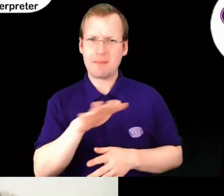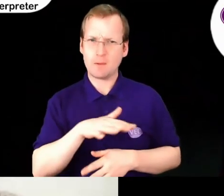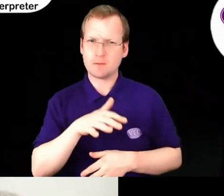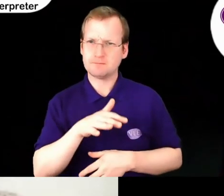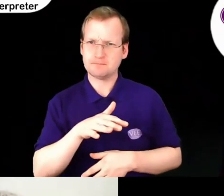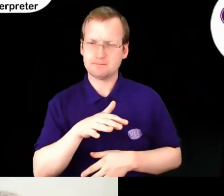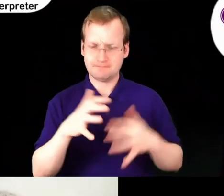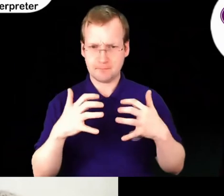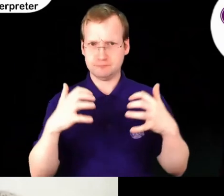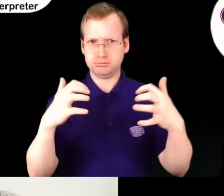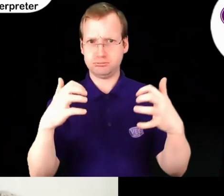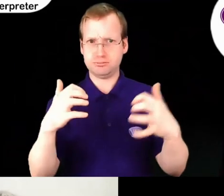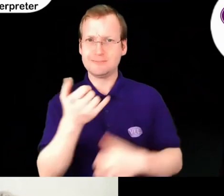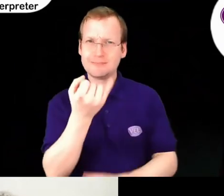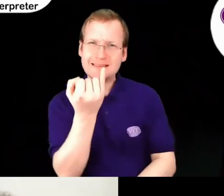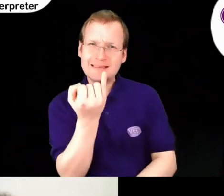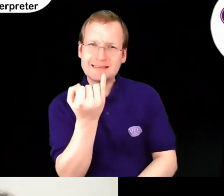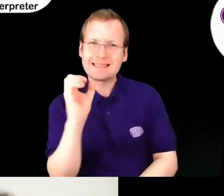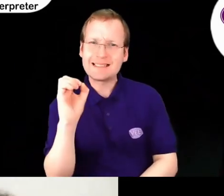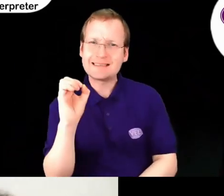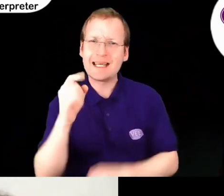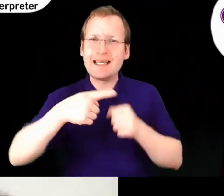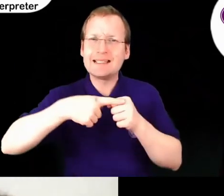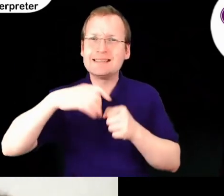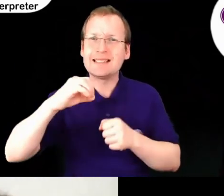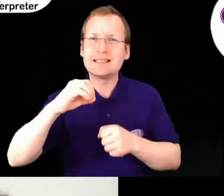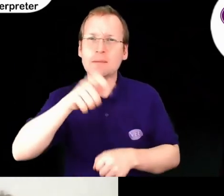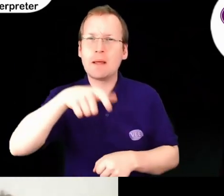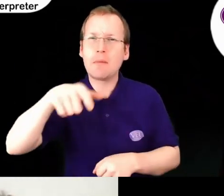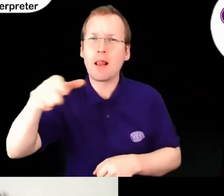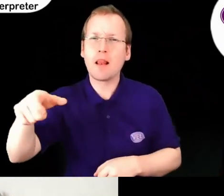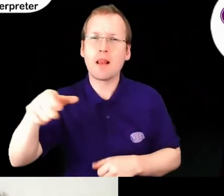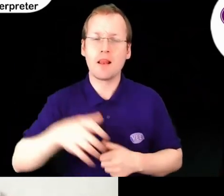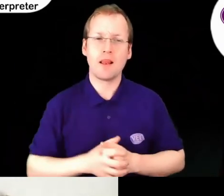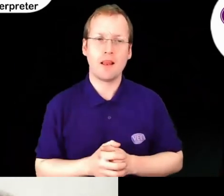in this class I was teaching. And